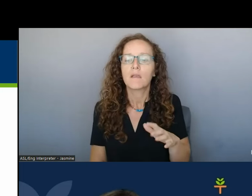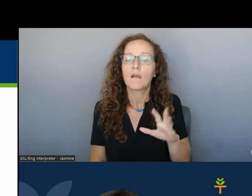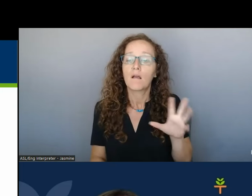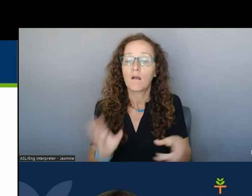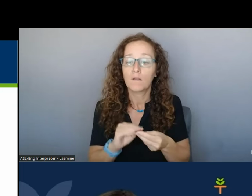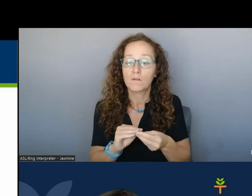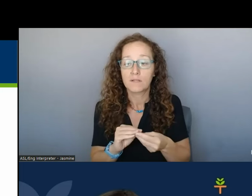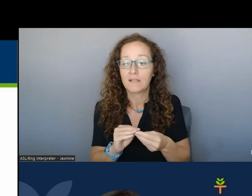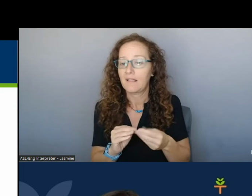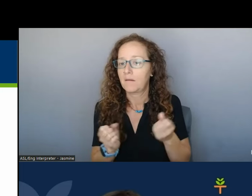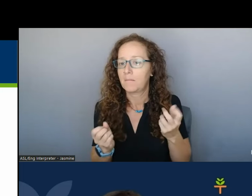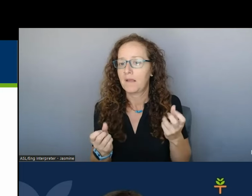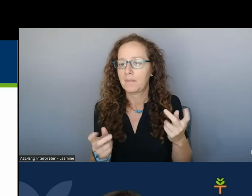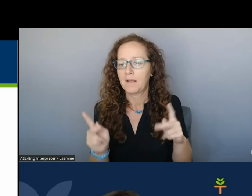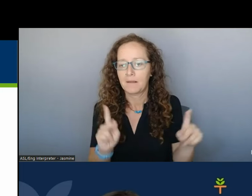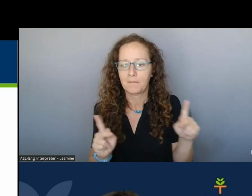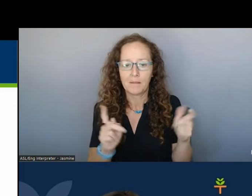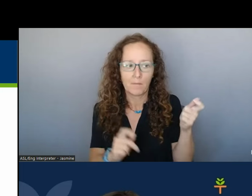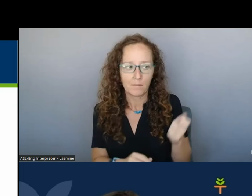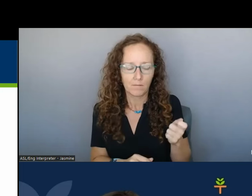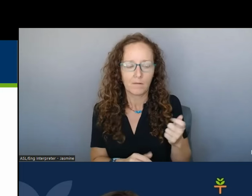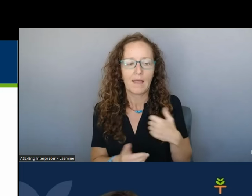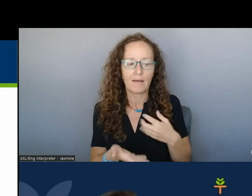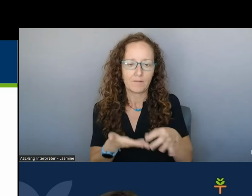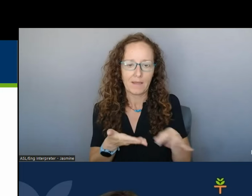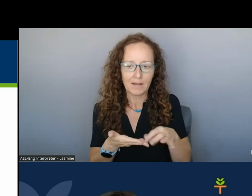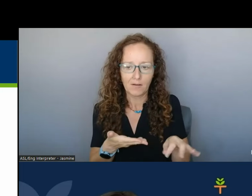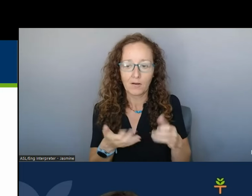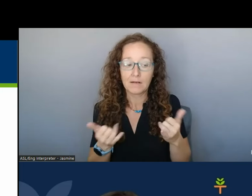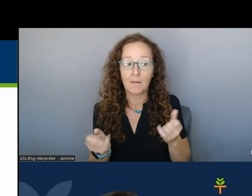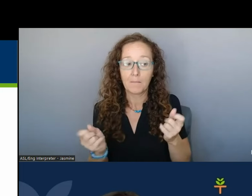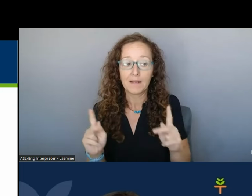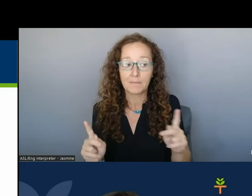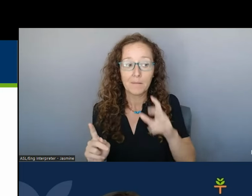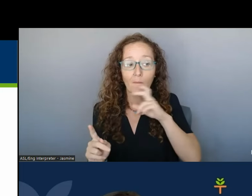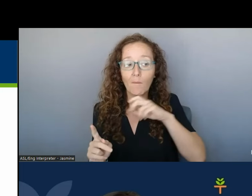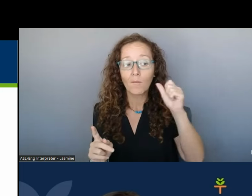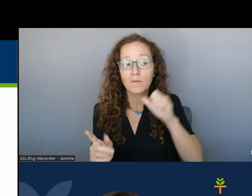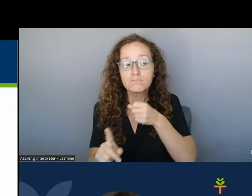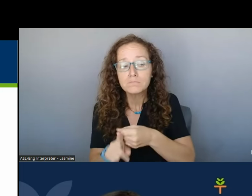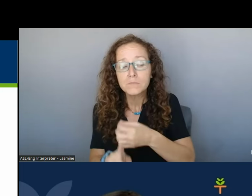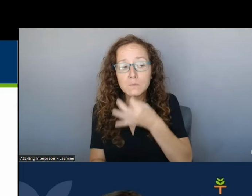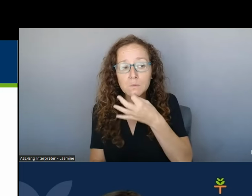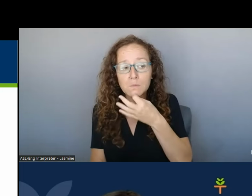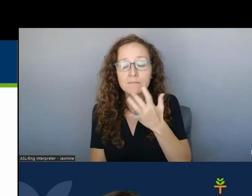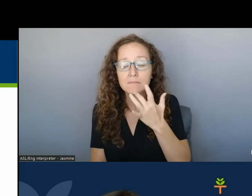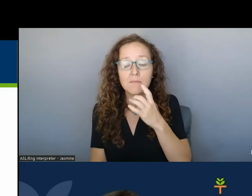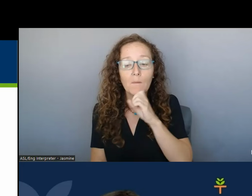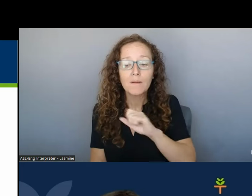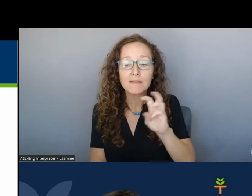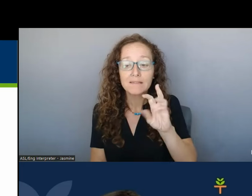course, as baby boomers hit that 65-year milestone. And it was never a